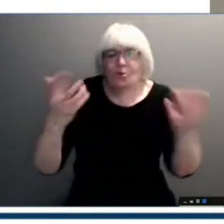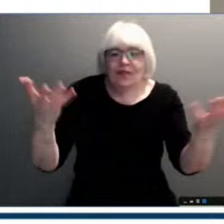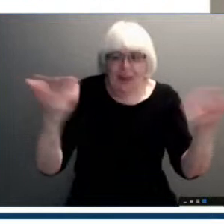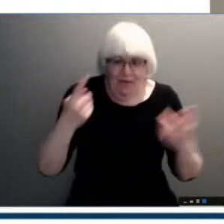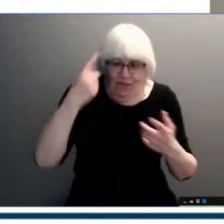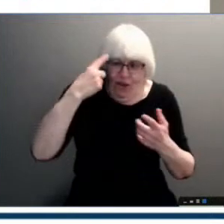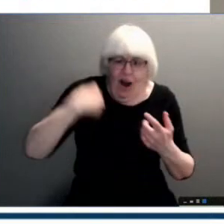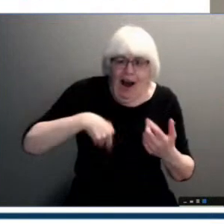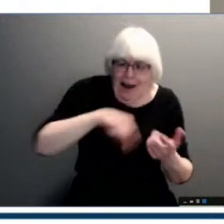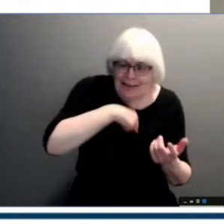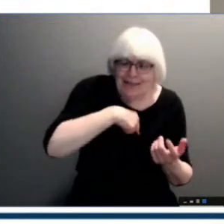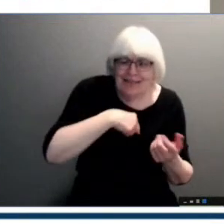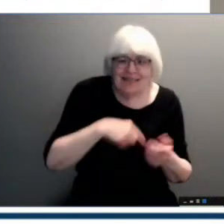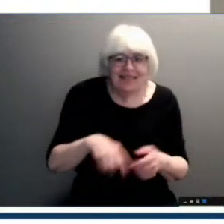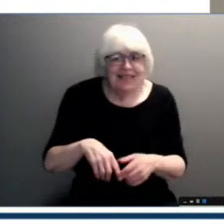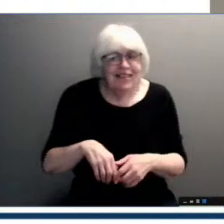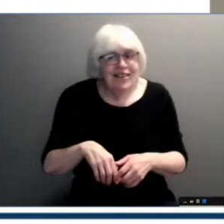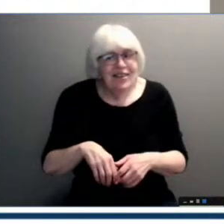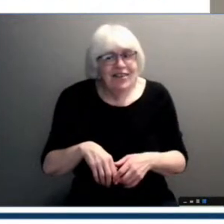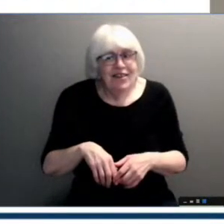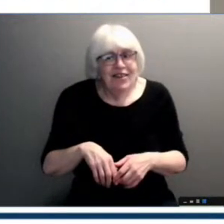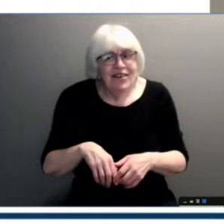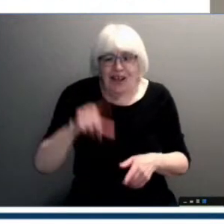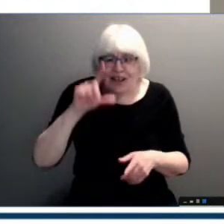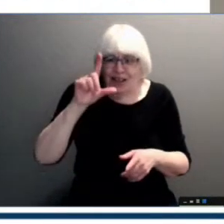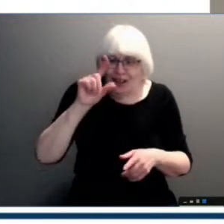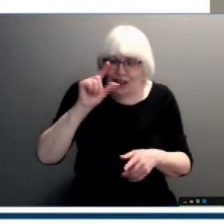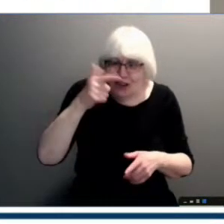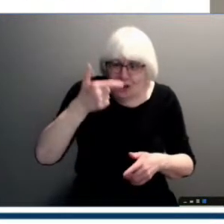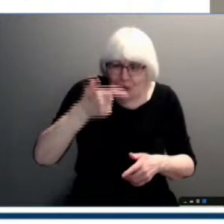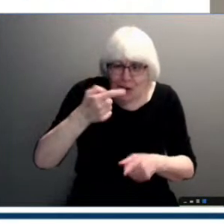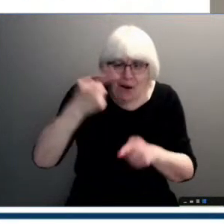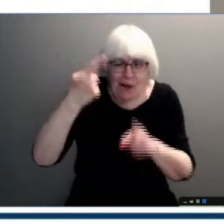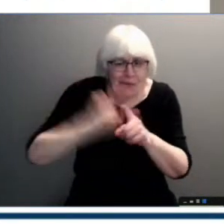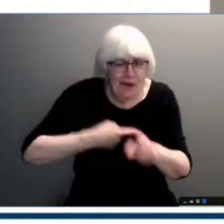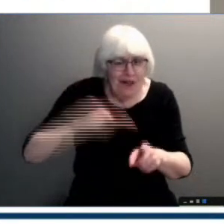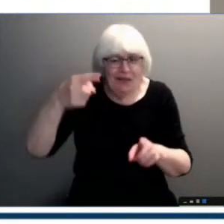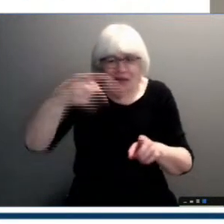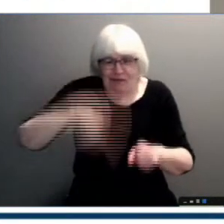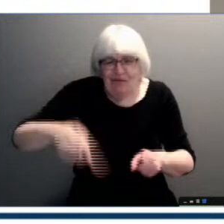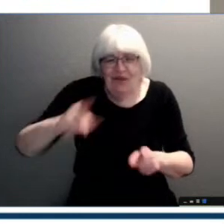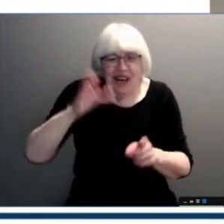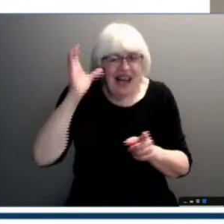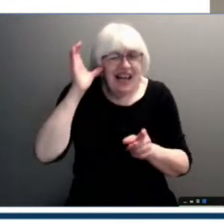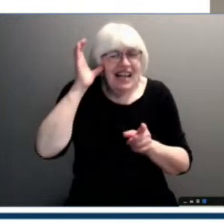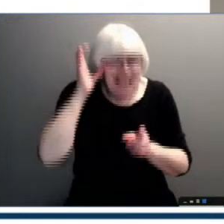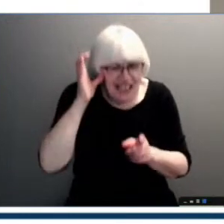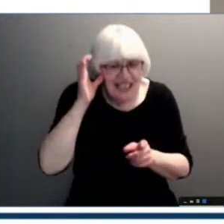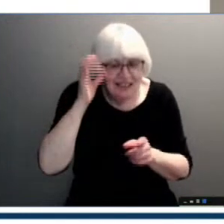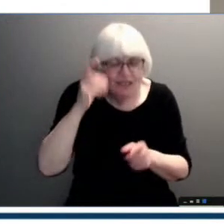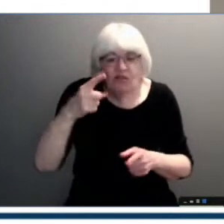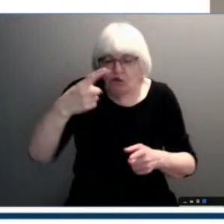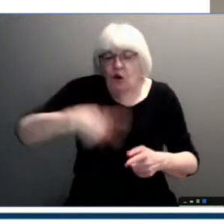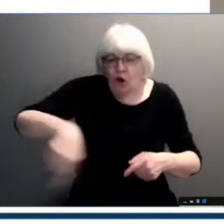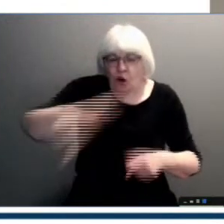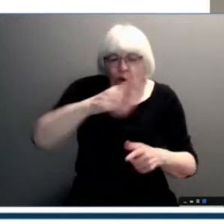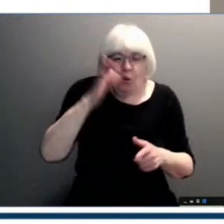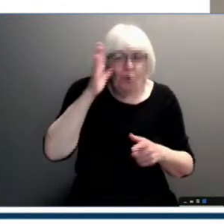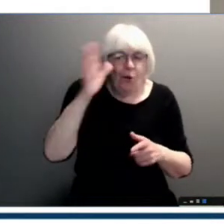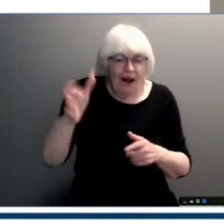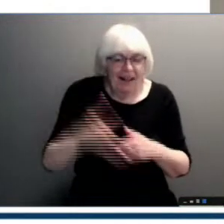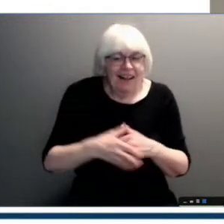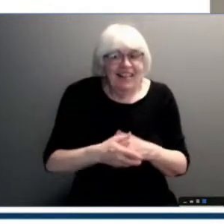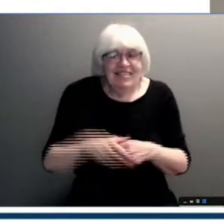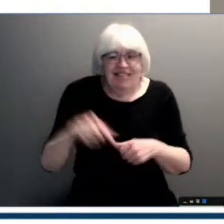have every confidence that you will do so again. This pandemic has been a long road. We are all tired, and we have